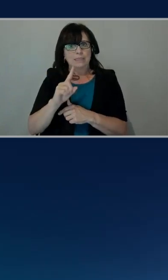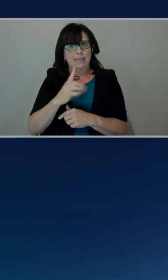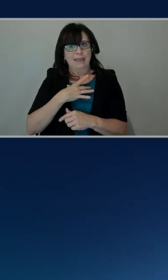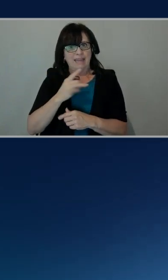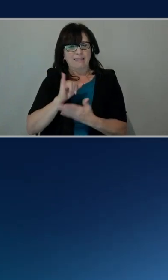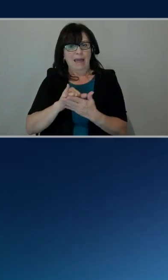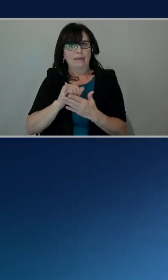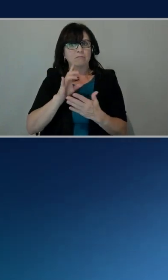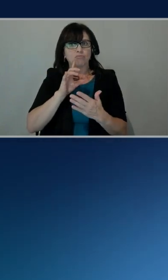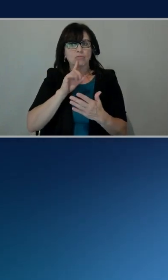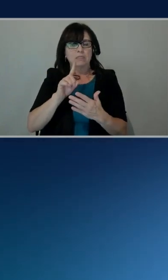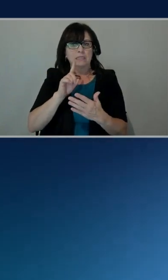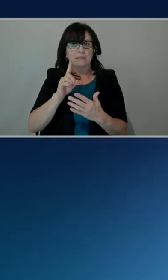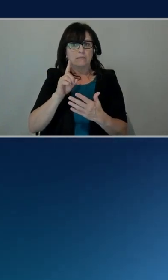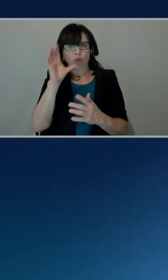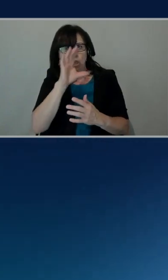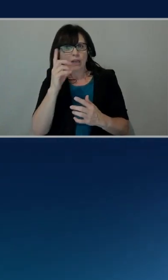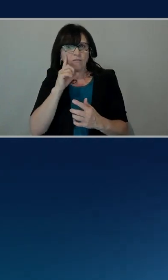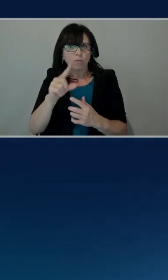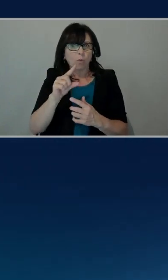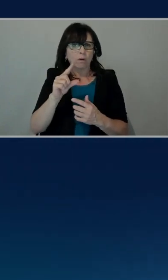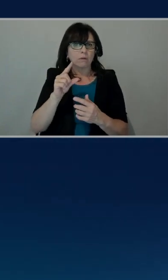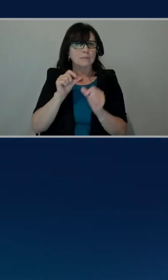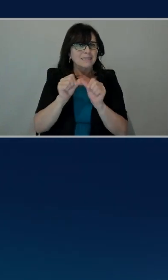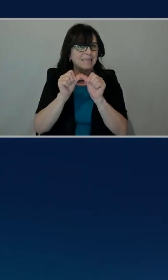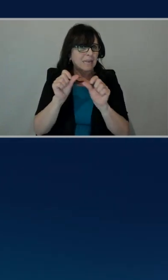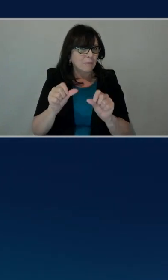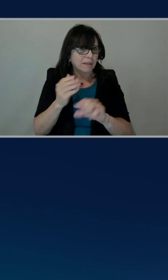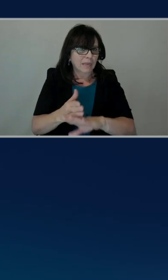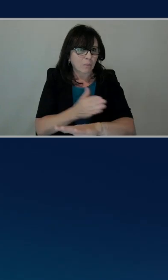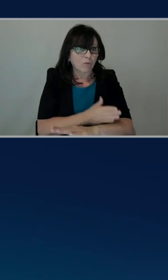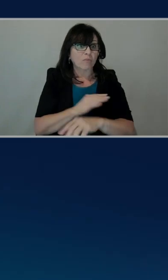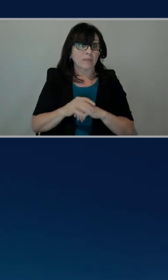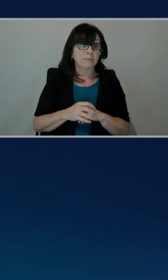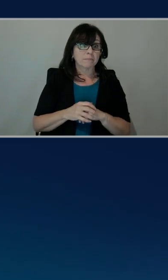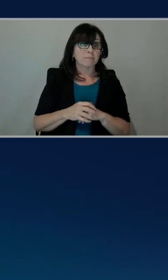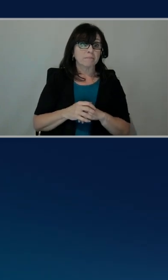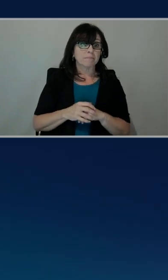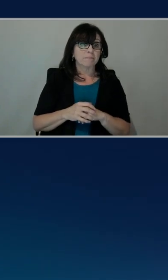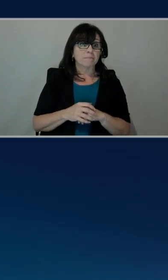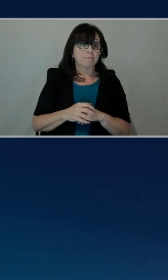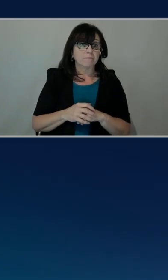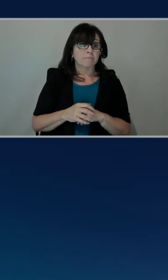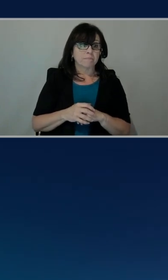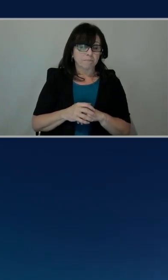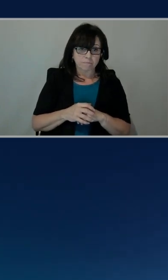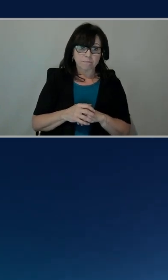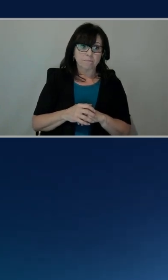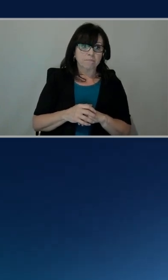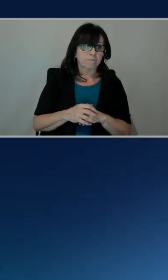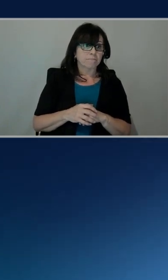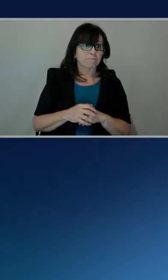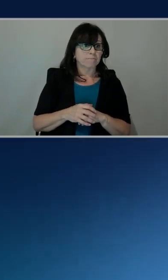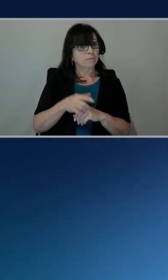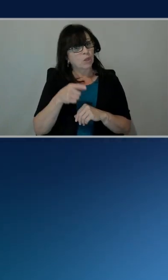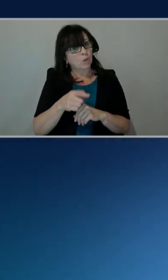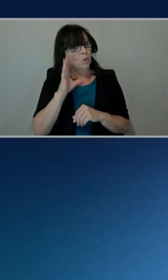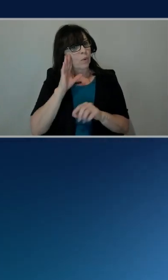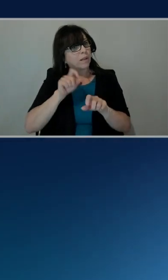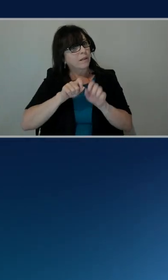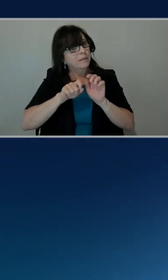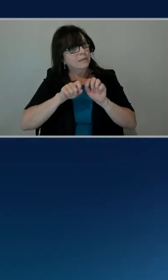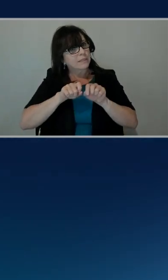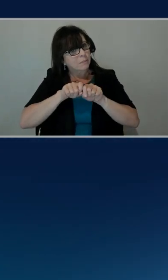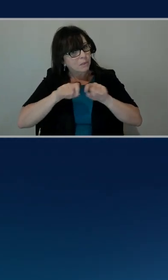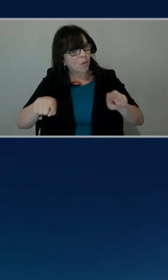looking for sustainability improvement. So Graviton can help in that respect. Yeah. Very cool. All right, Sunita, you're actually going to deploy a model out for inference